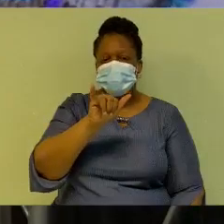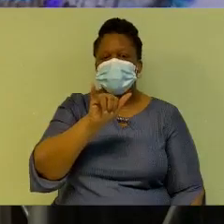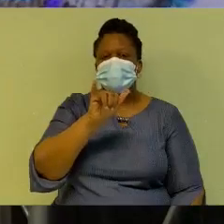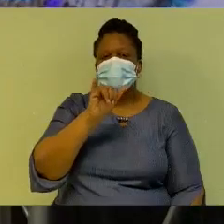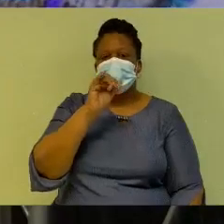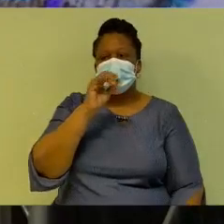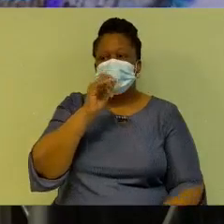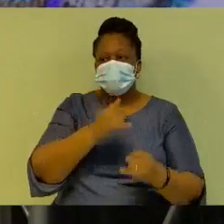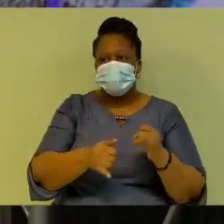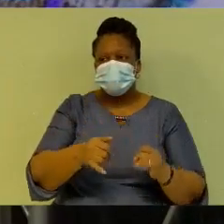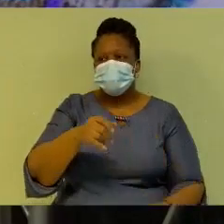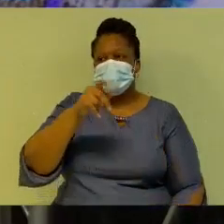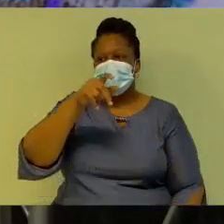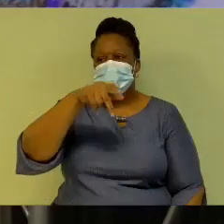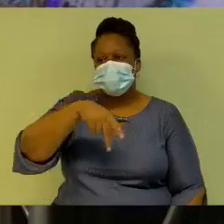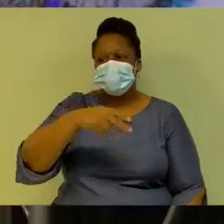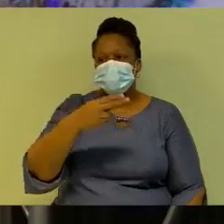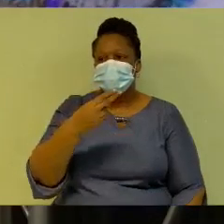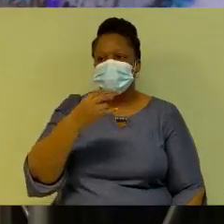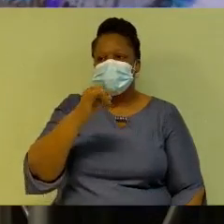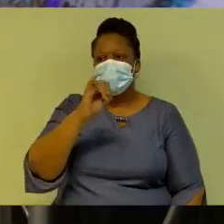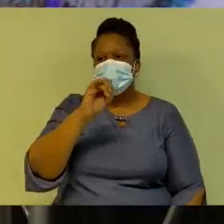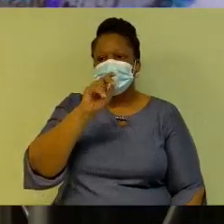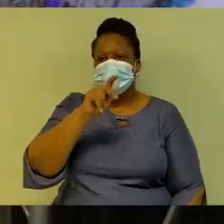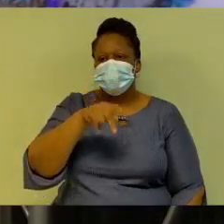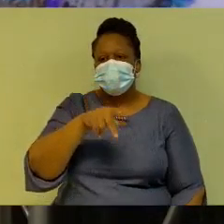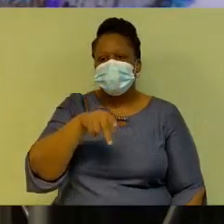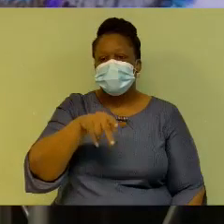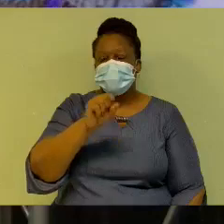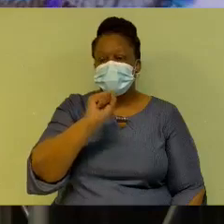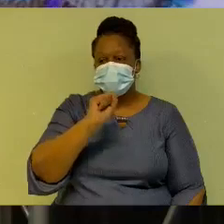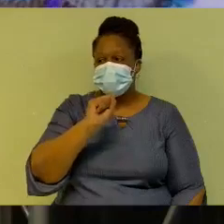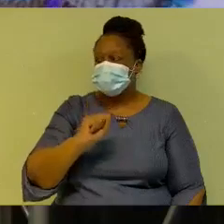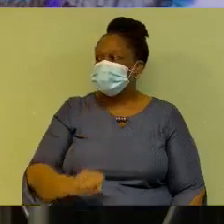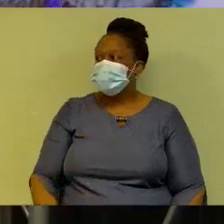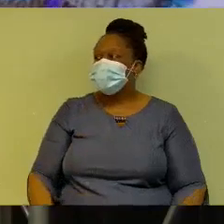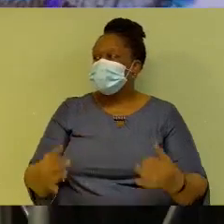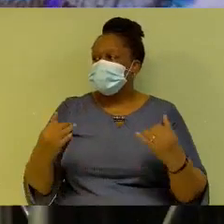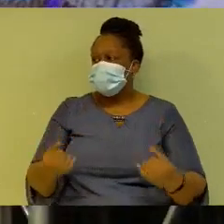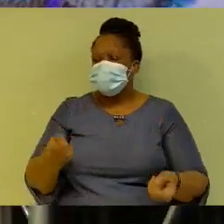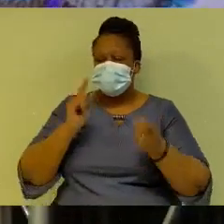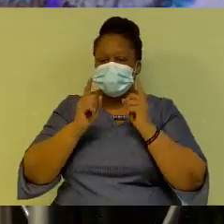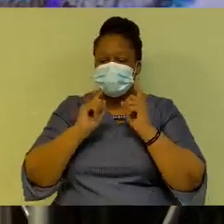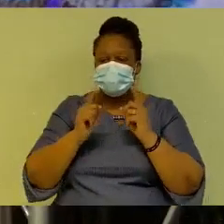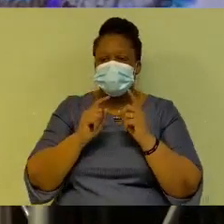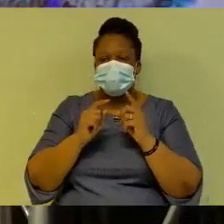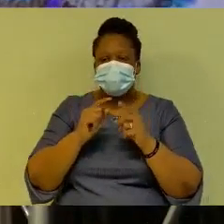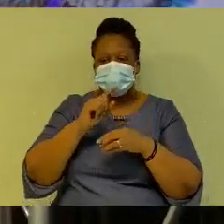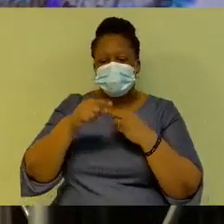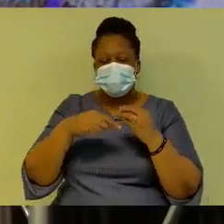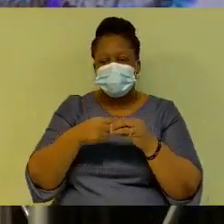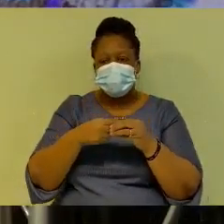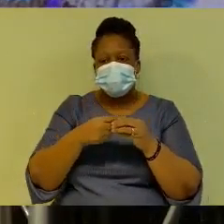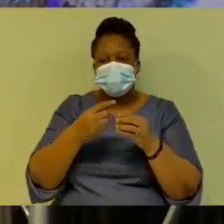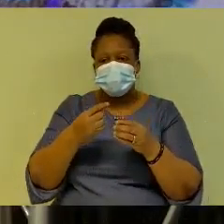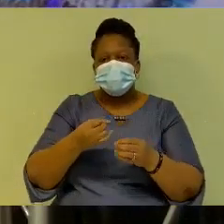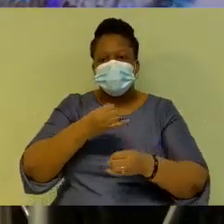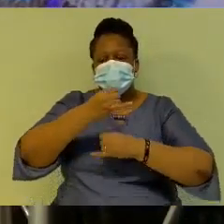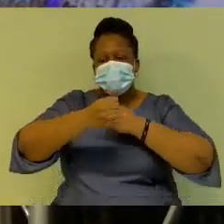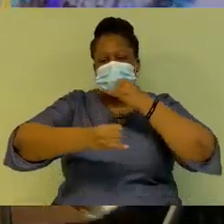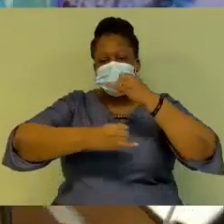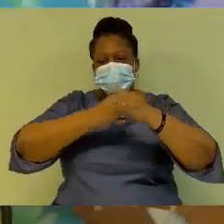address in observance of International Nurses Day, which is celebrated today. Minister